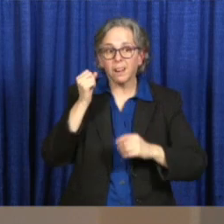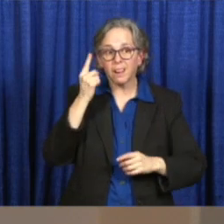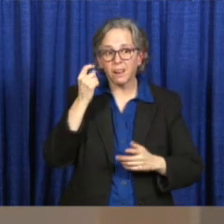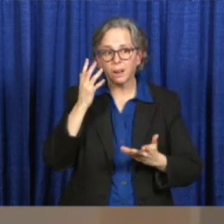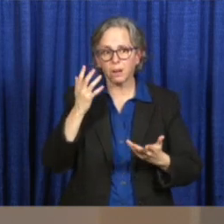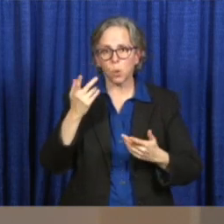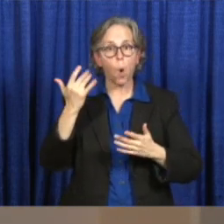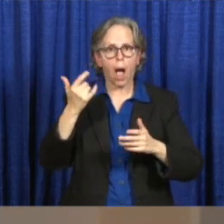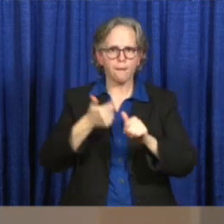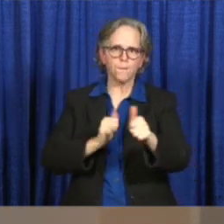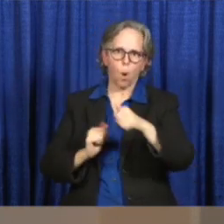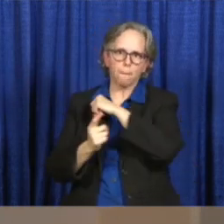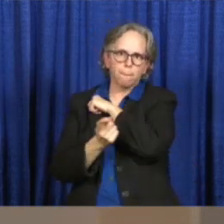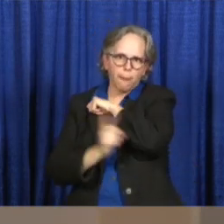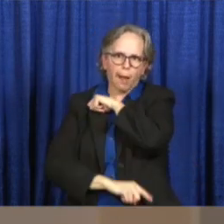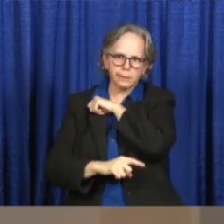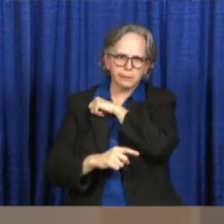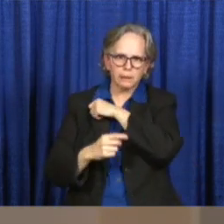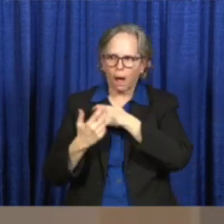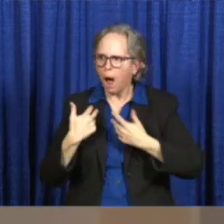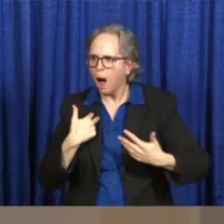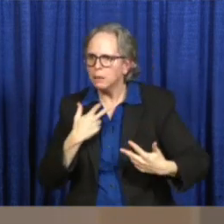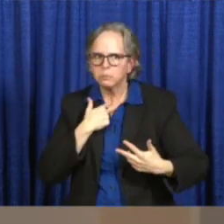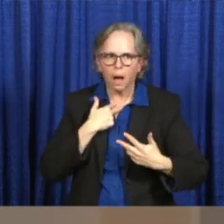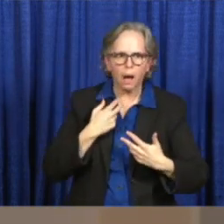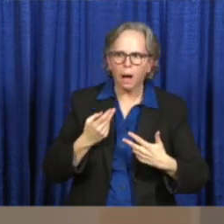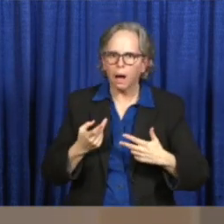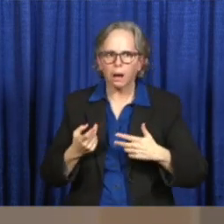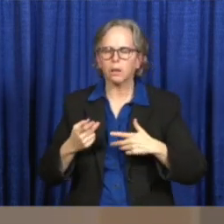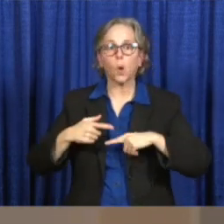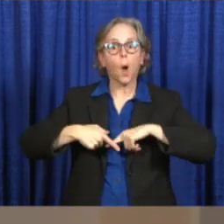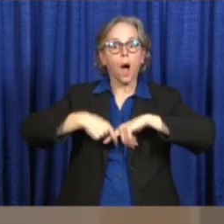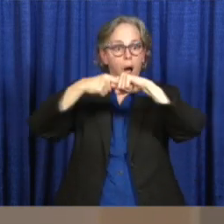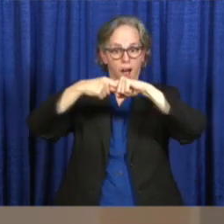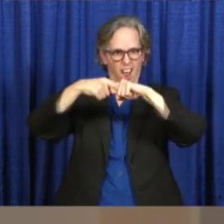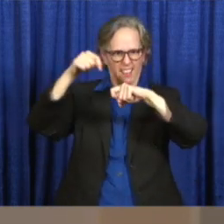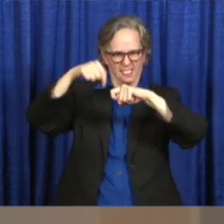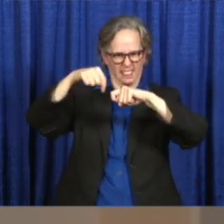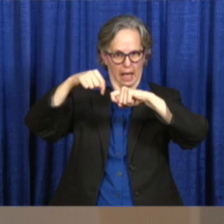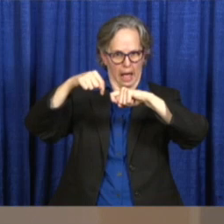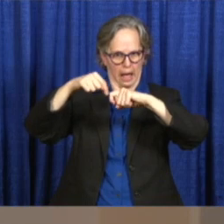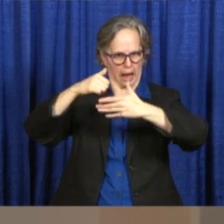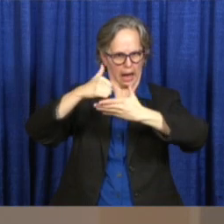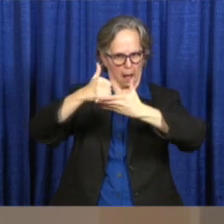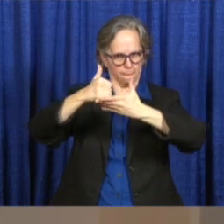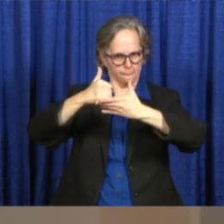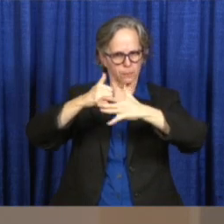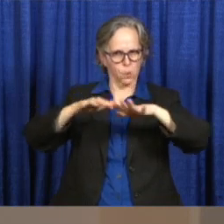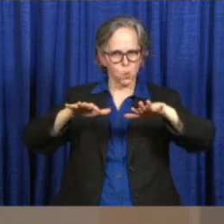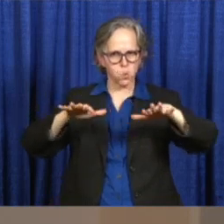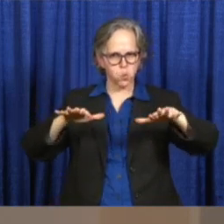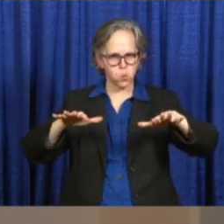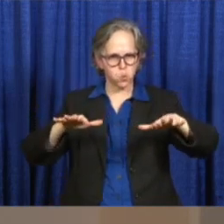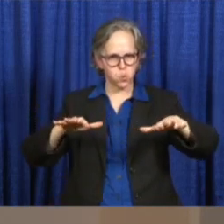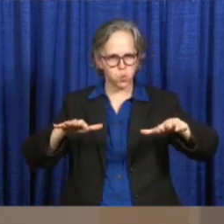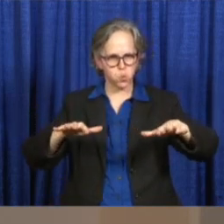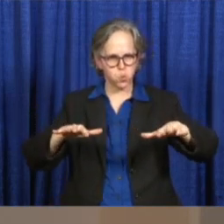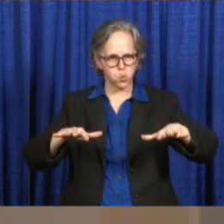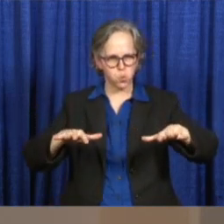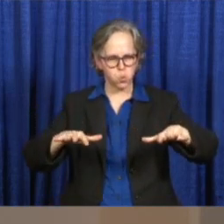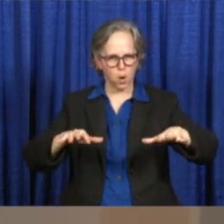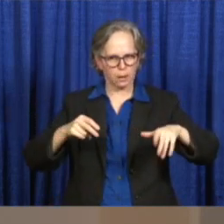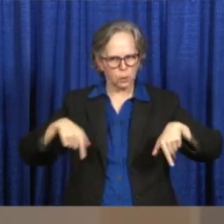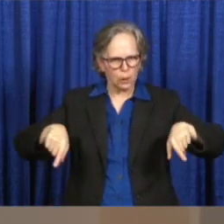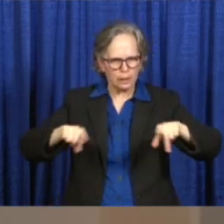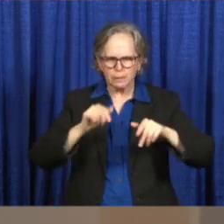do this right, if we hit that pause button, everybody in the process will get a chance to get through this,